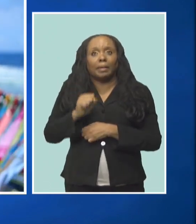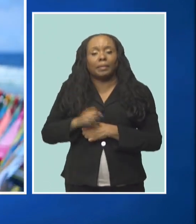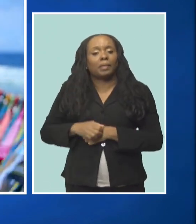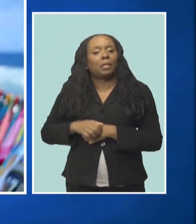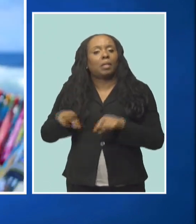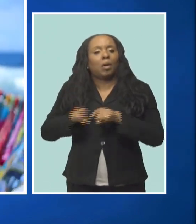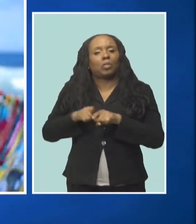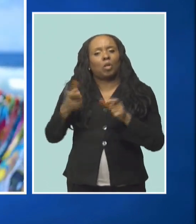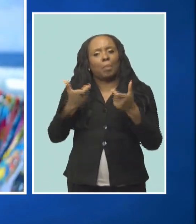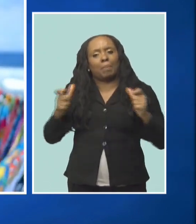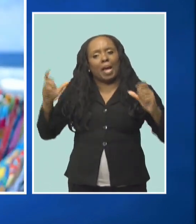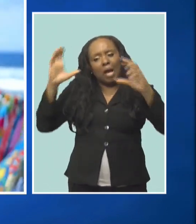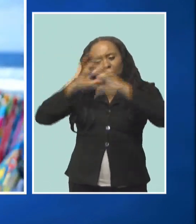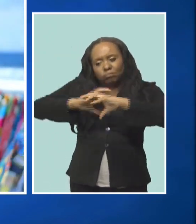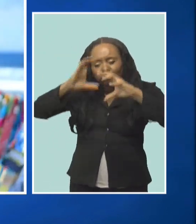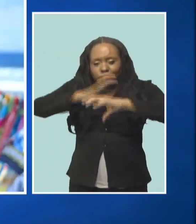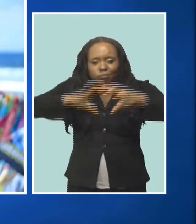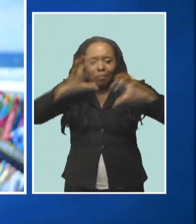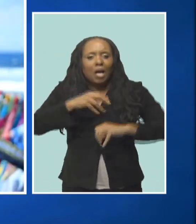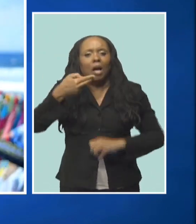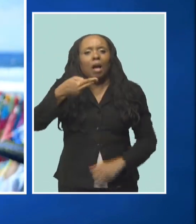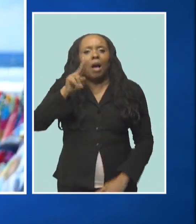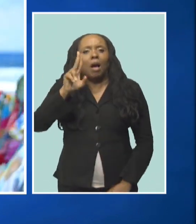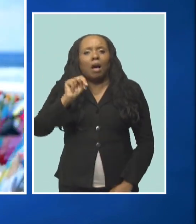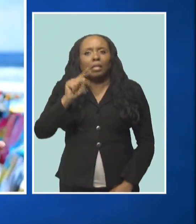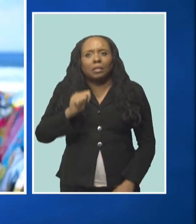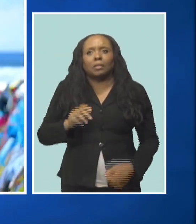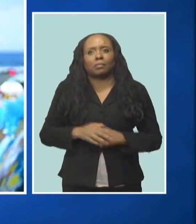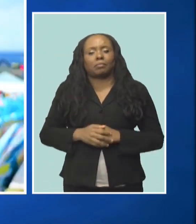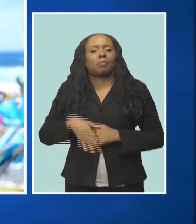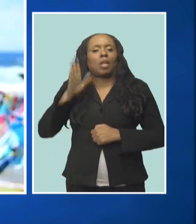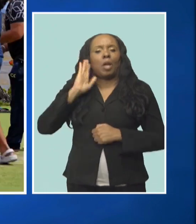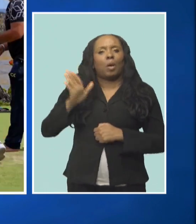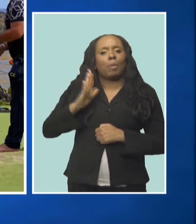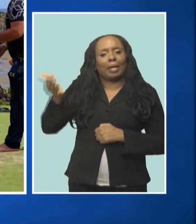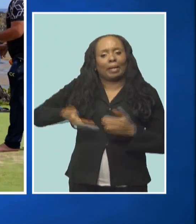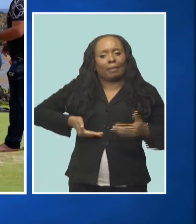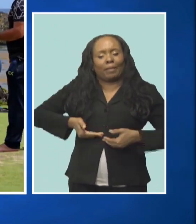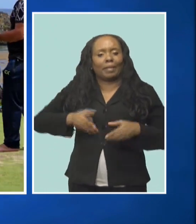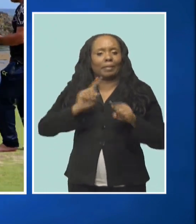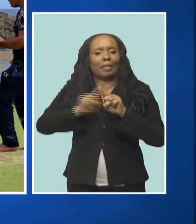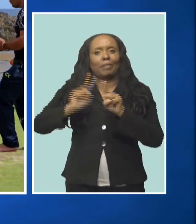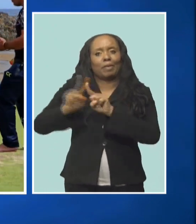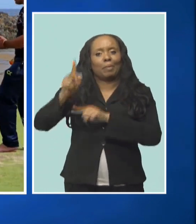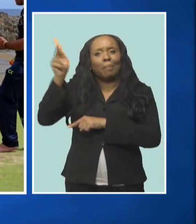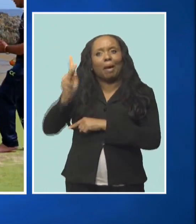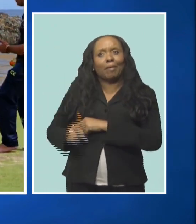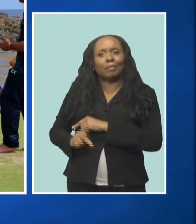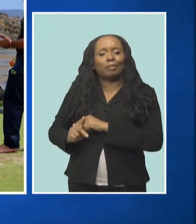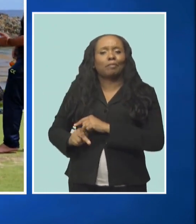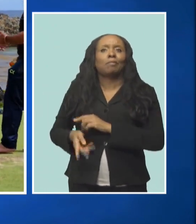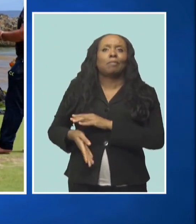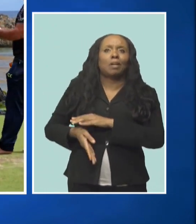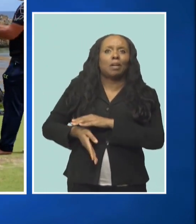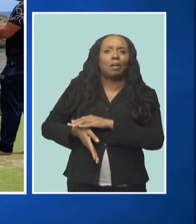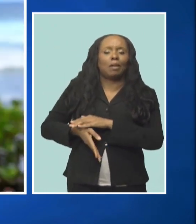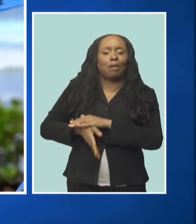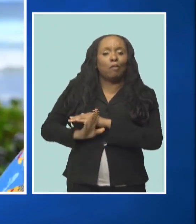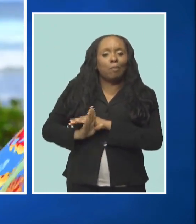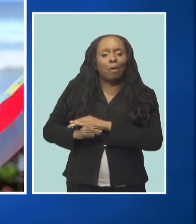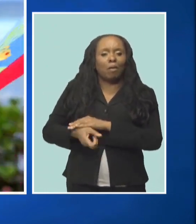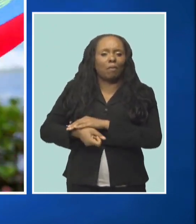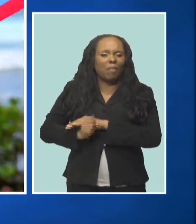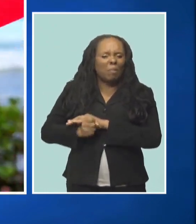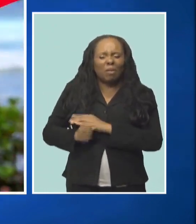planned. We have Soccerama, where we're inviting our neighboring parishes to come on board and bring out that community spirit again. We